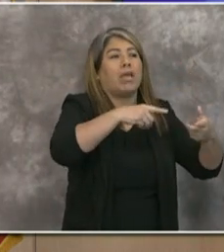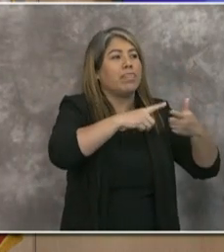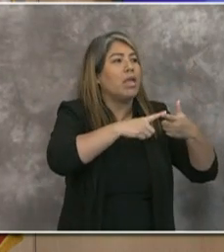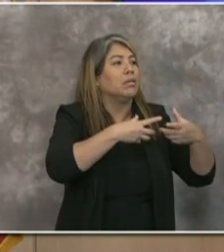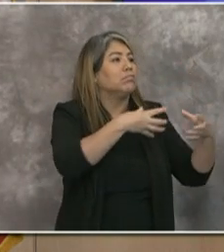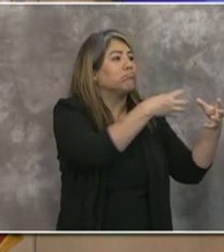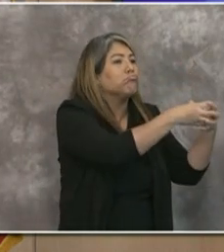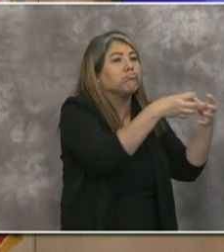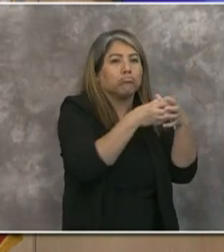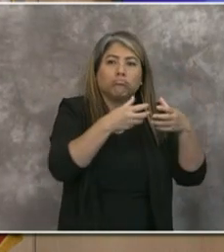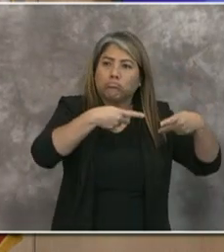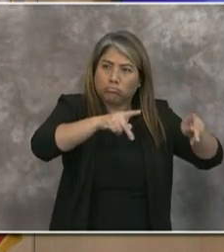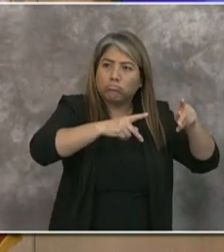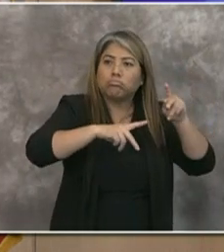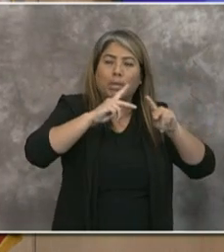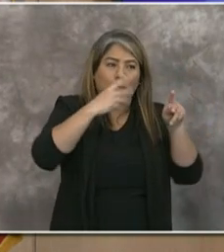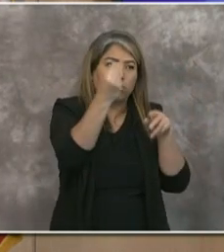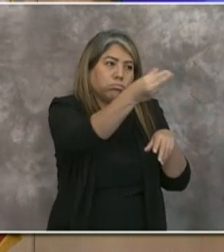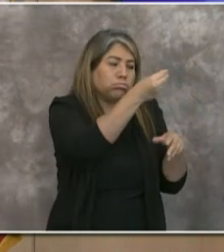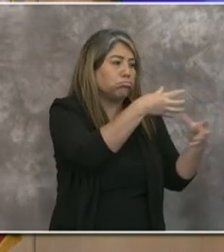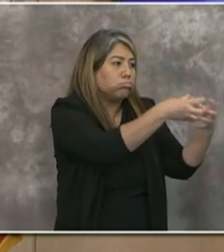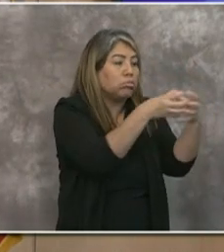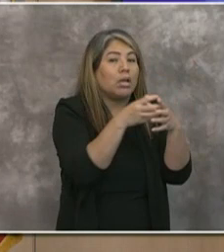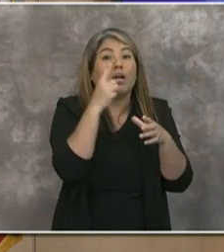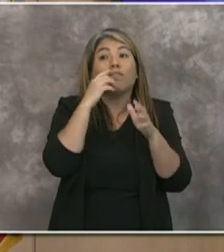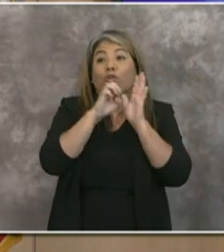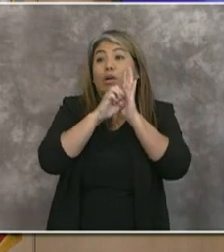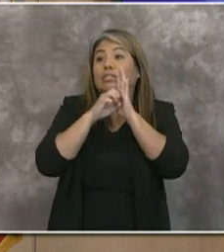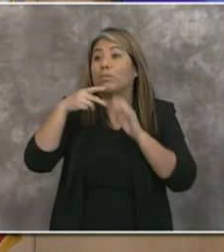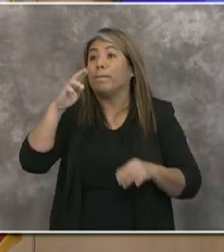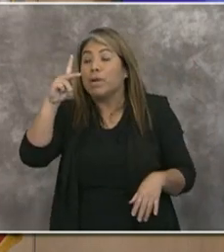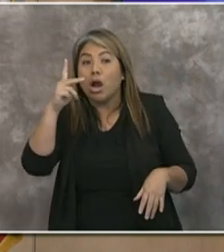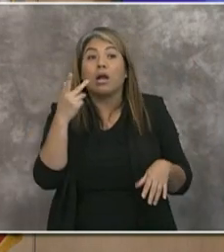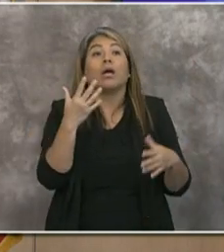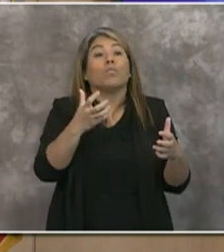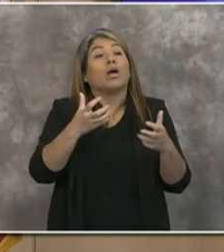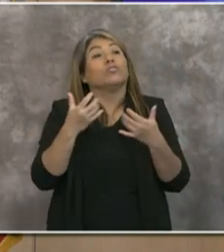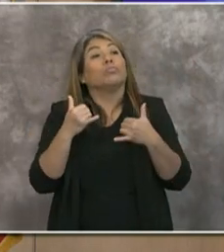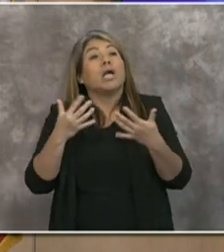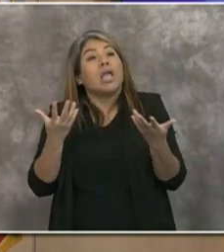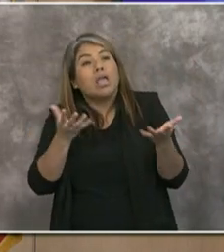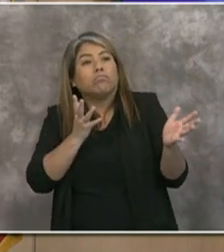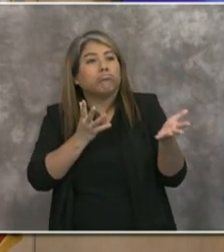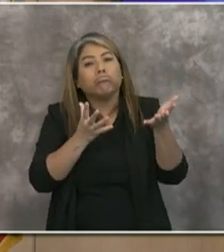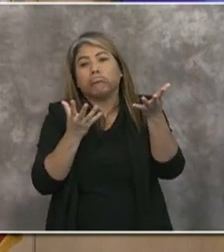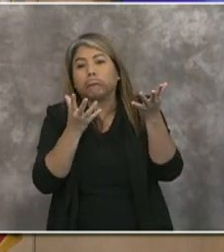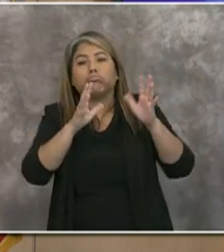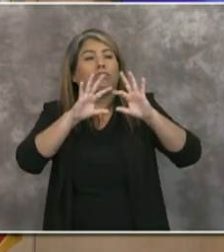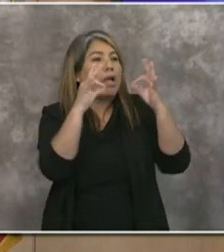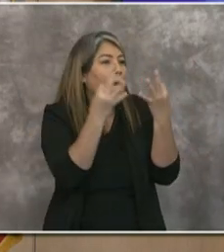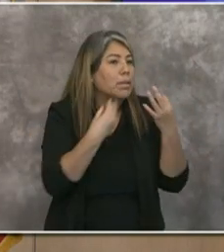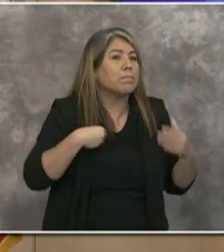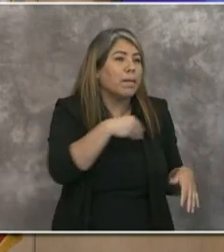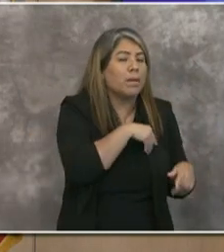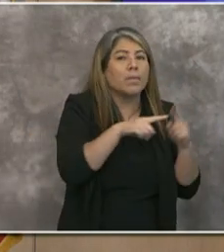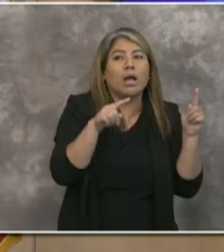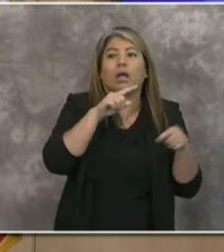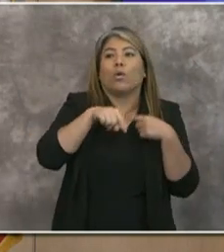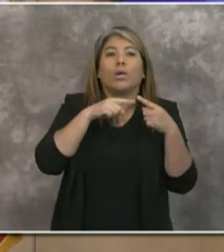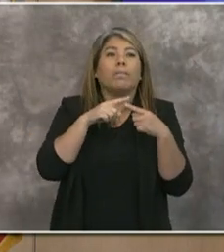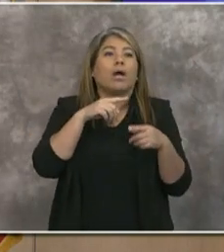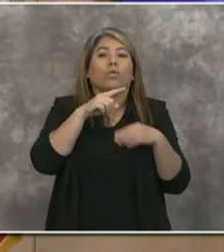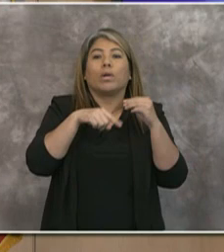small groups? For example, the park is open for people to play catch with family members, but when can small groups of friends hang out? What is the plan